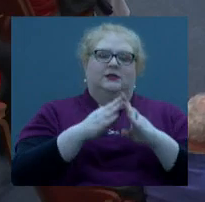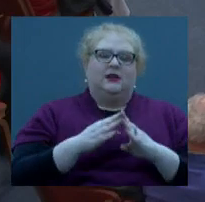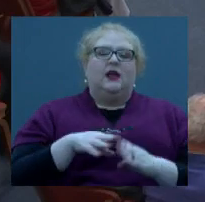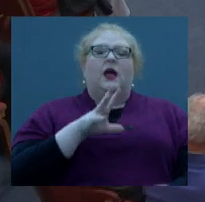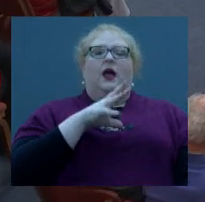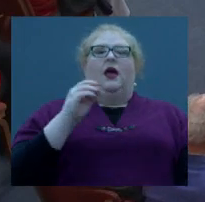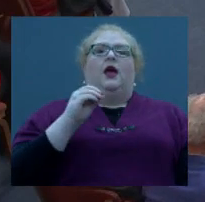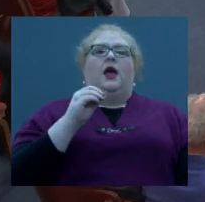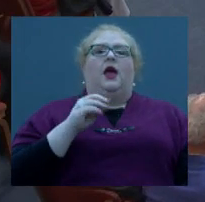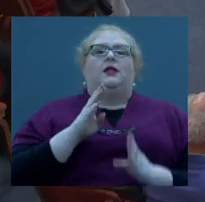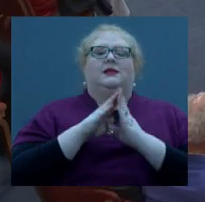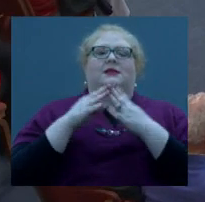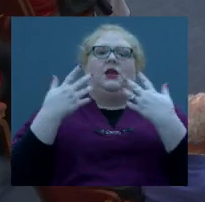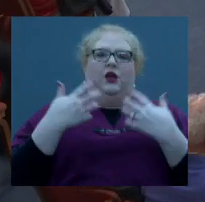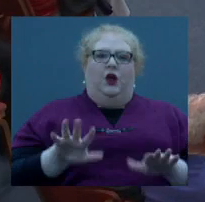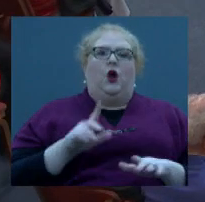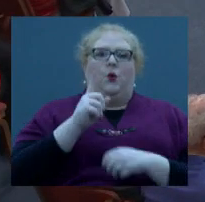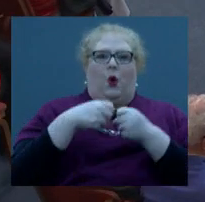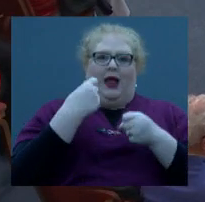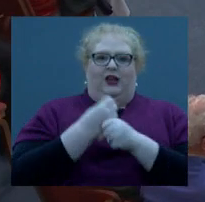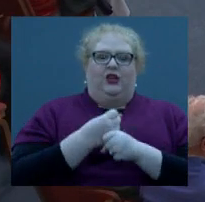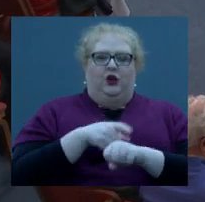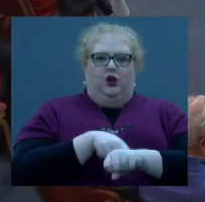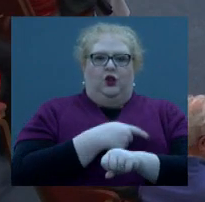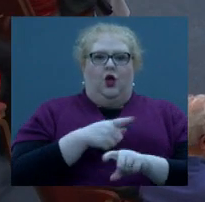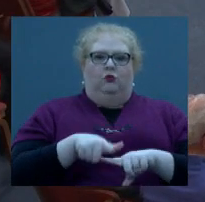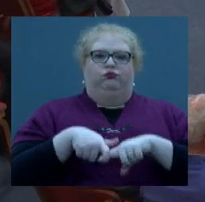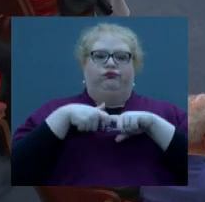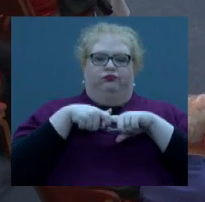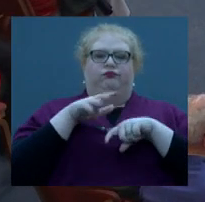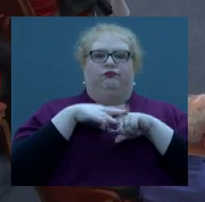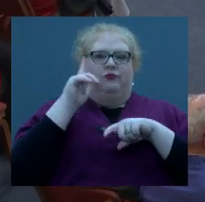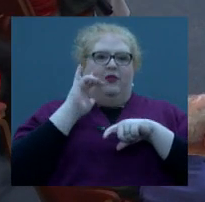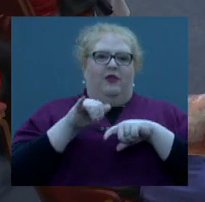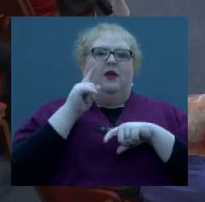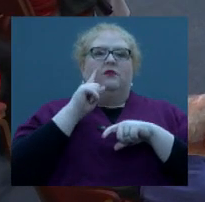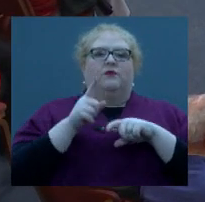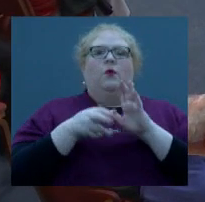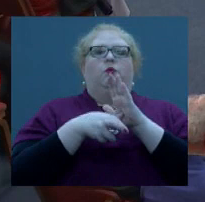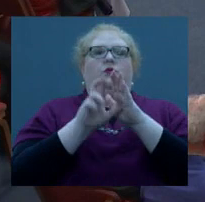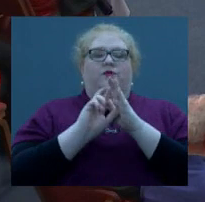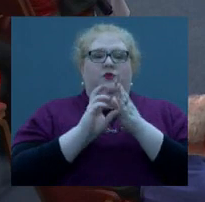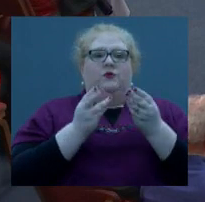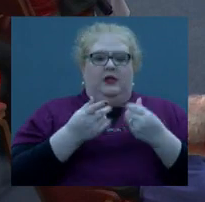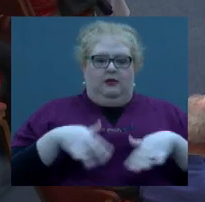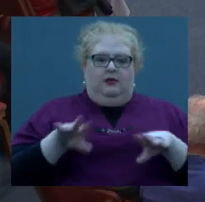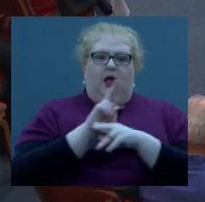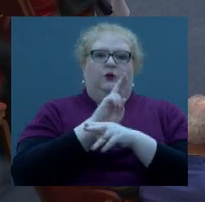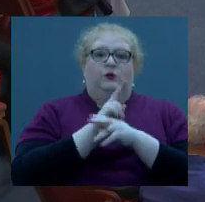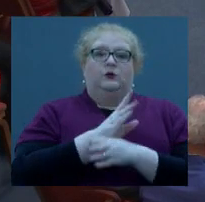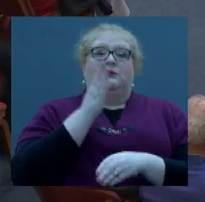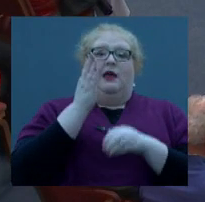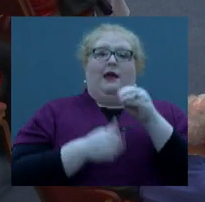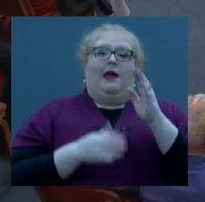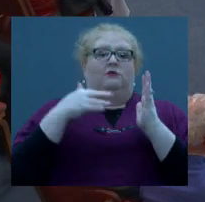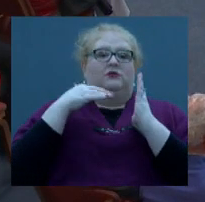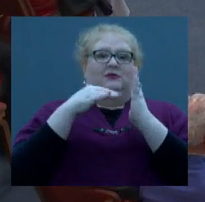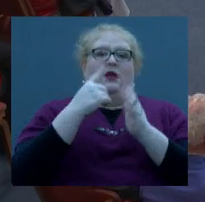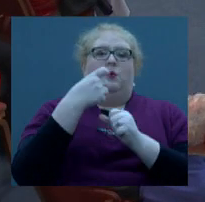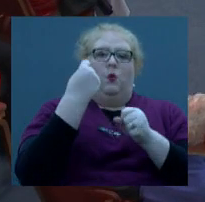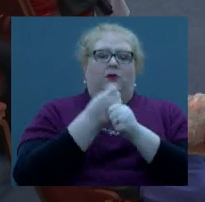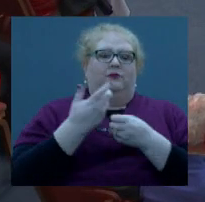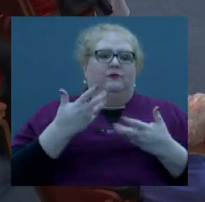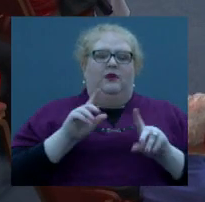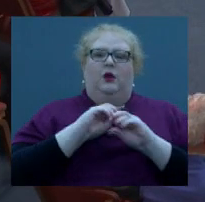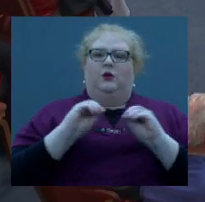year-long moratorium on multifamily development in the area to review the future land use plan, and after the study was completed, no changes were proposed to